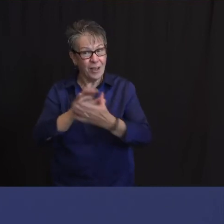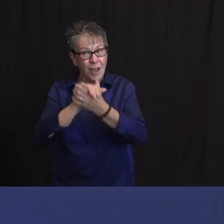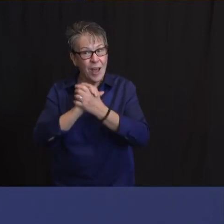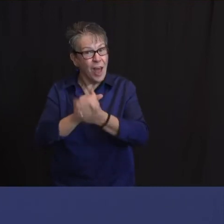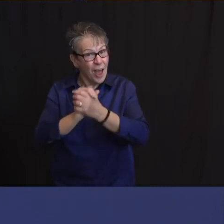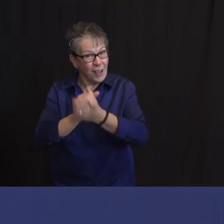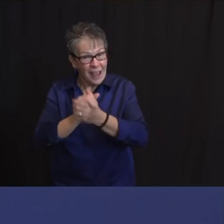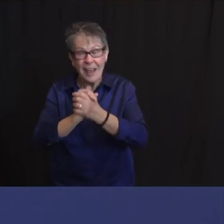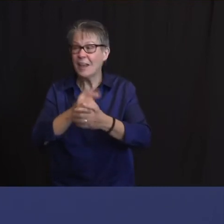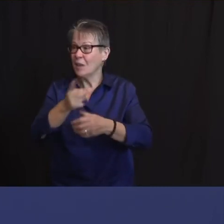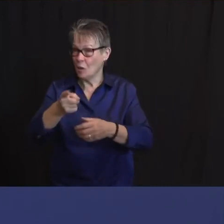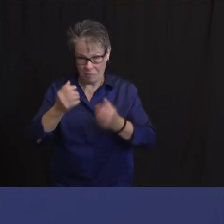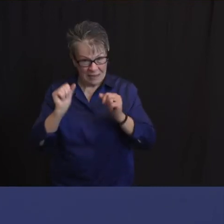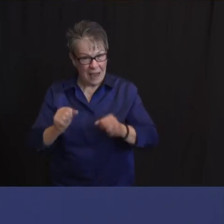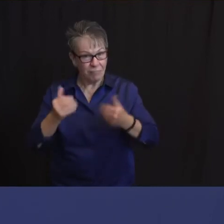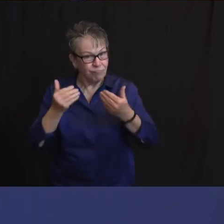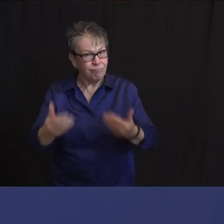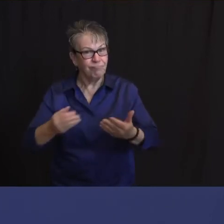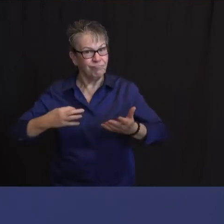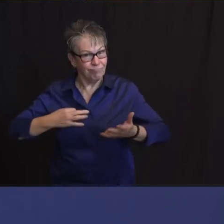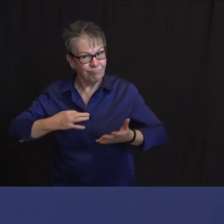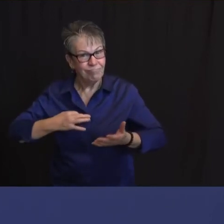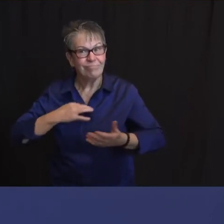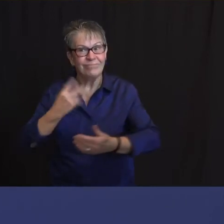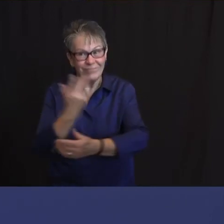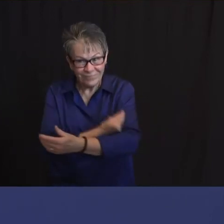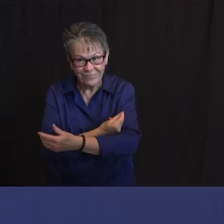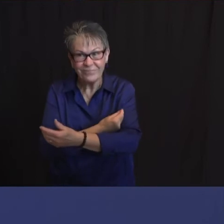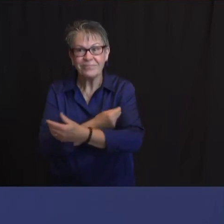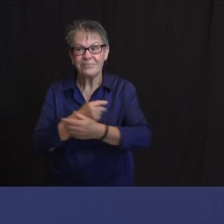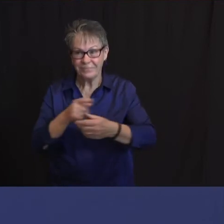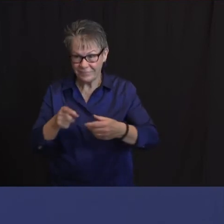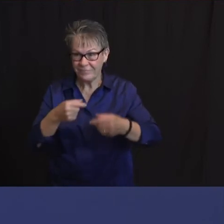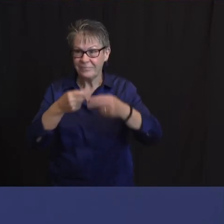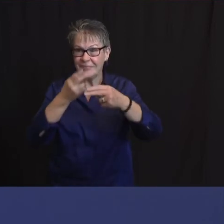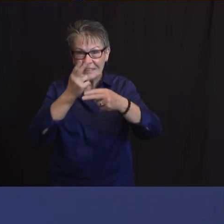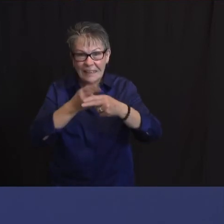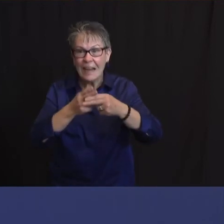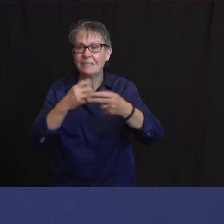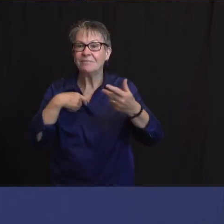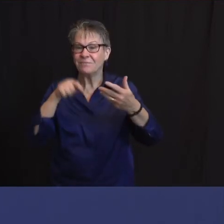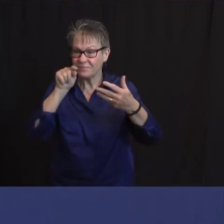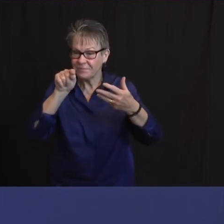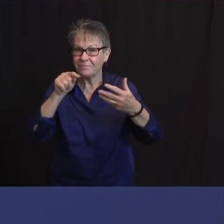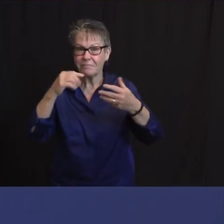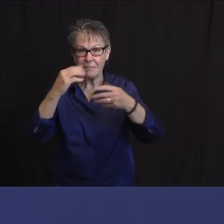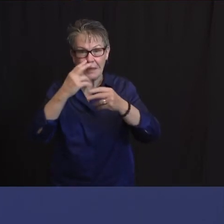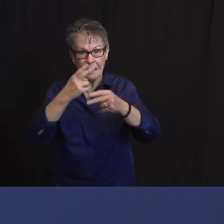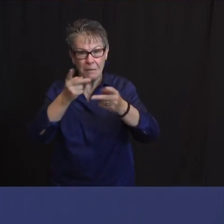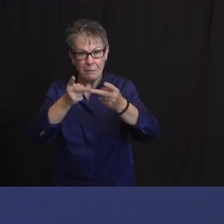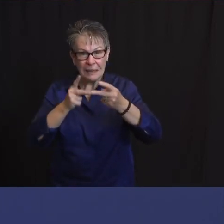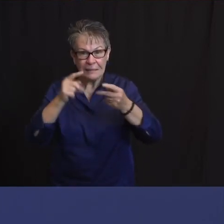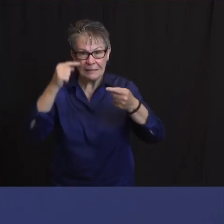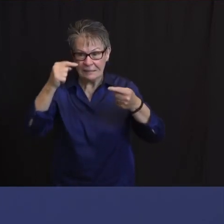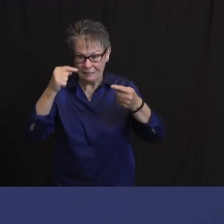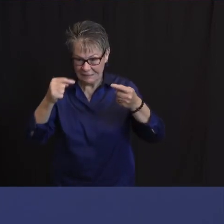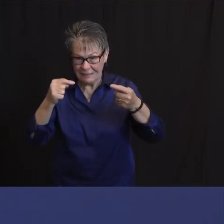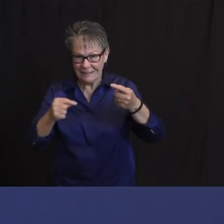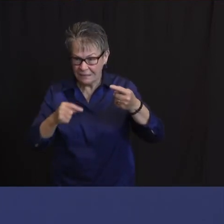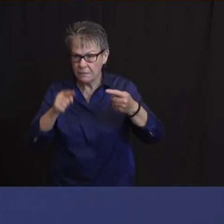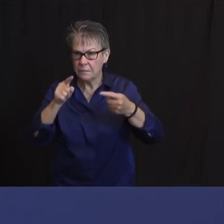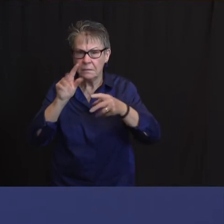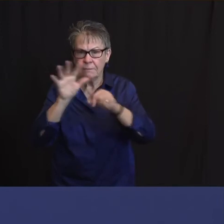appointment. And there are places individually listed that they can click on the website. They go, there's no appointments.